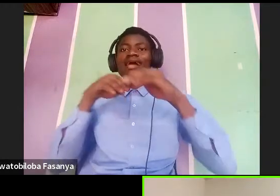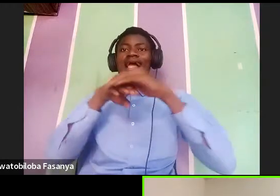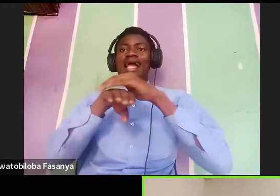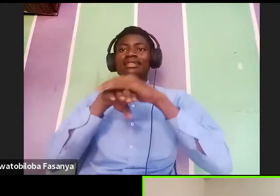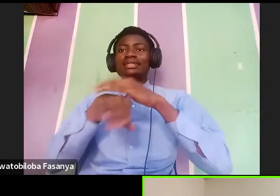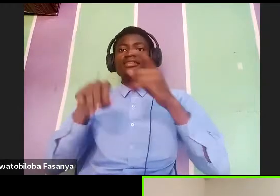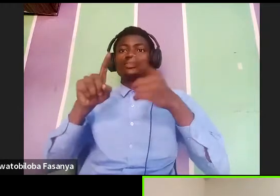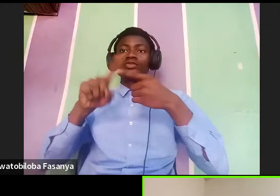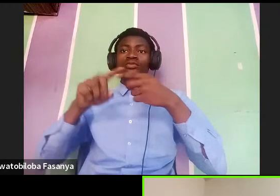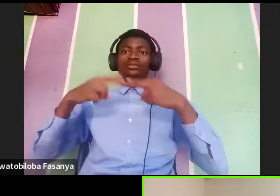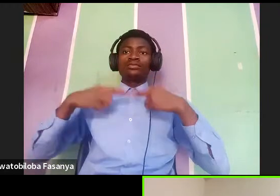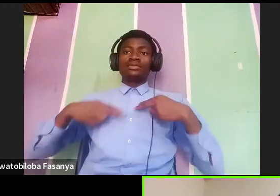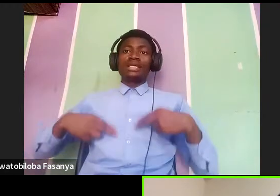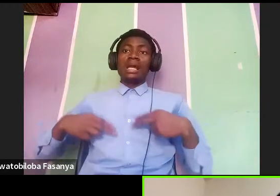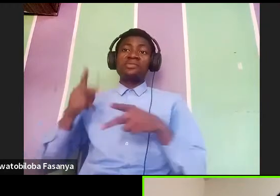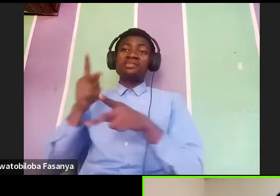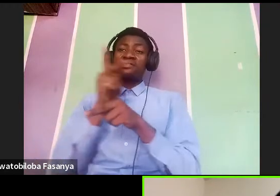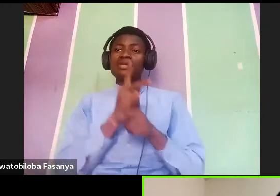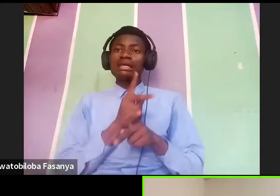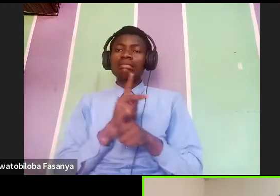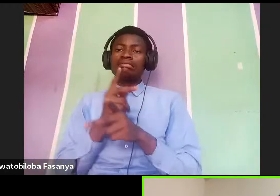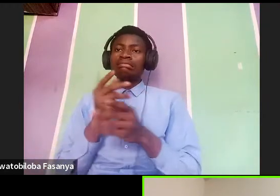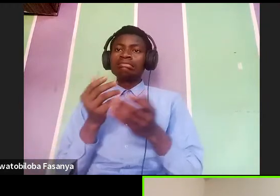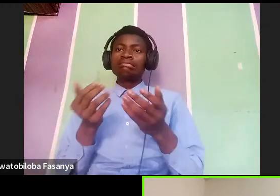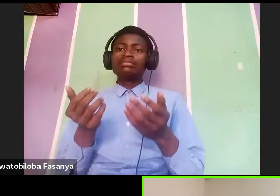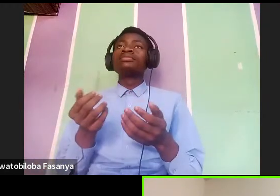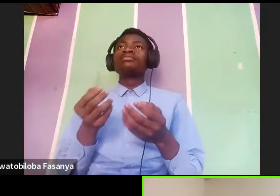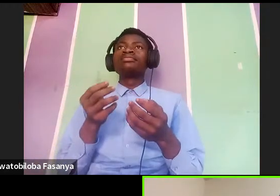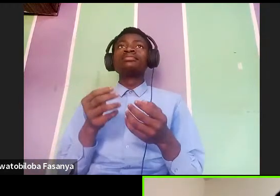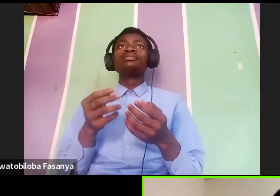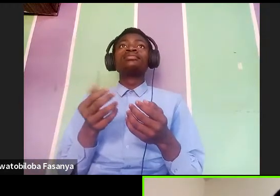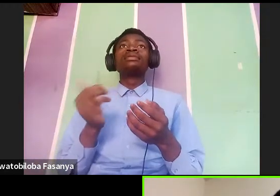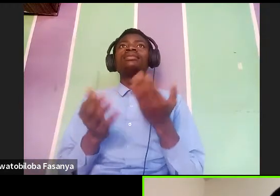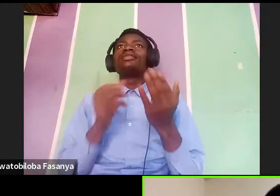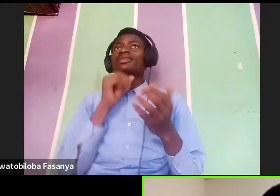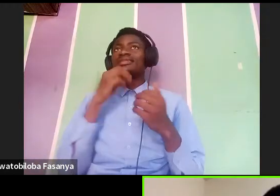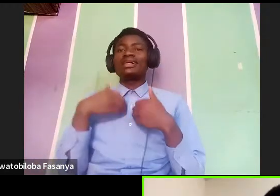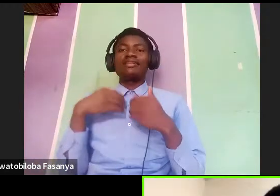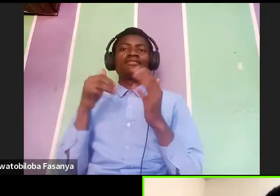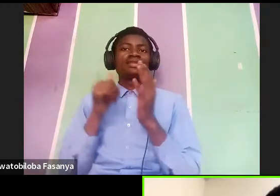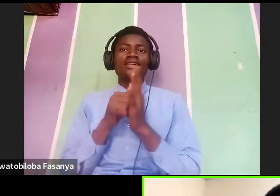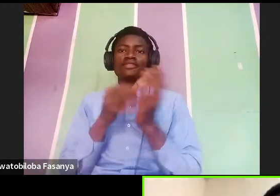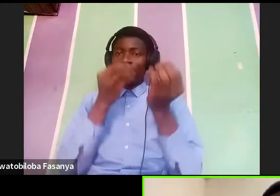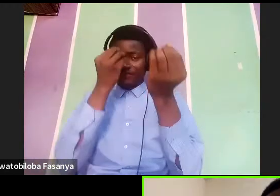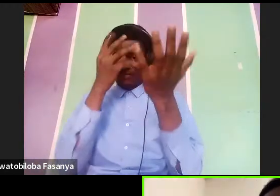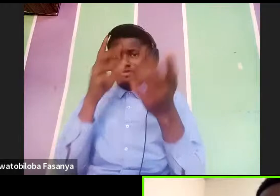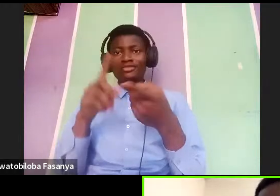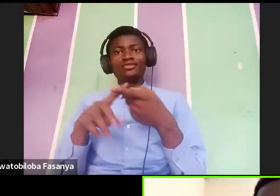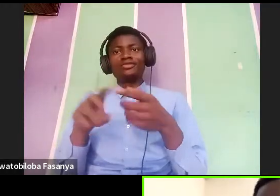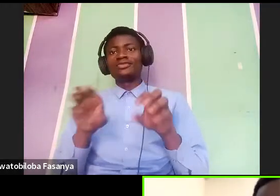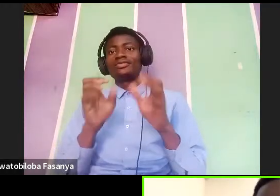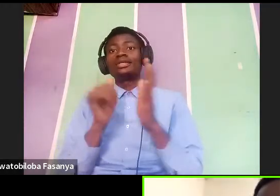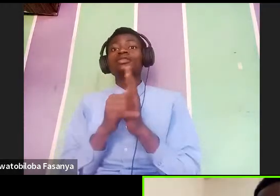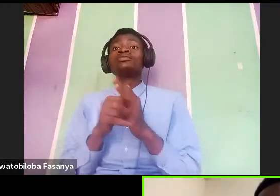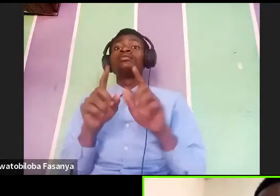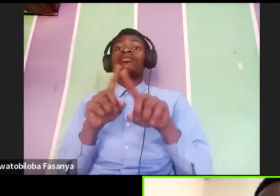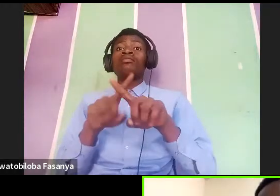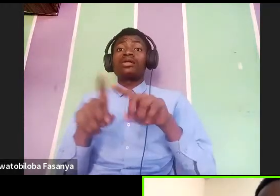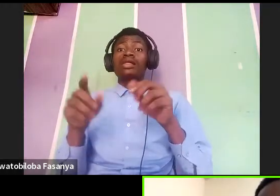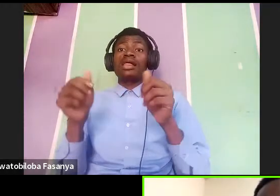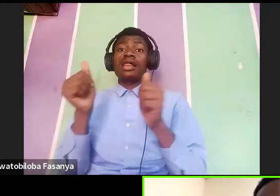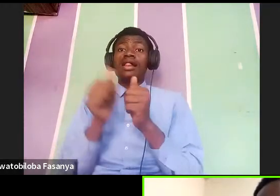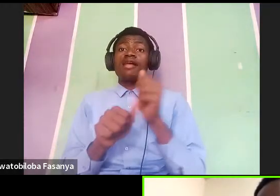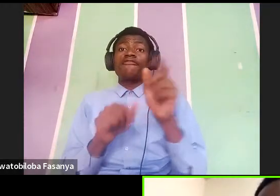that prompt to start antibiotics if they need to. So at every point in time